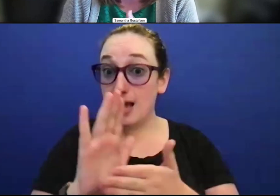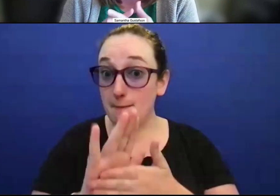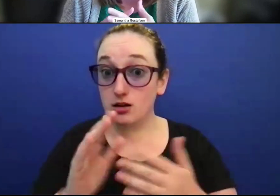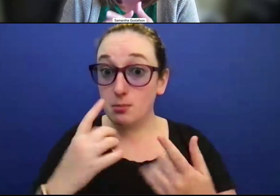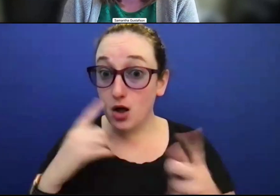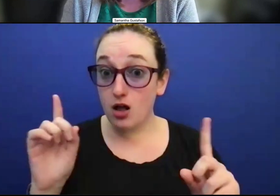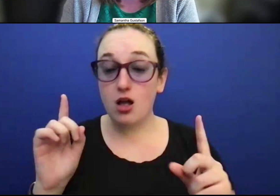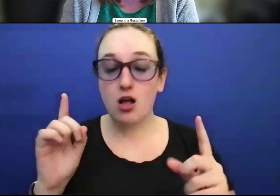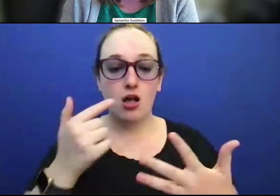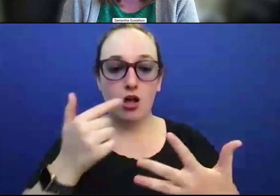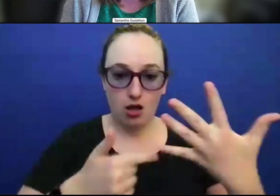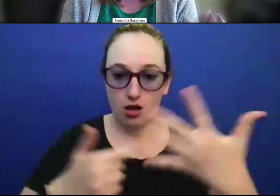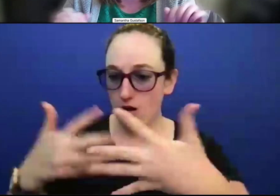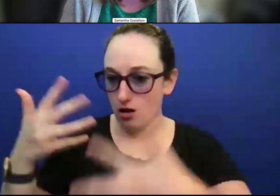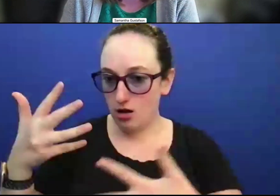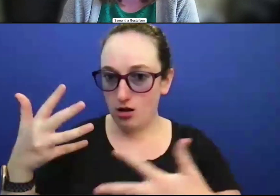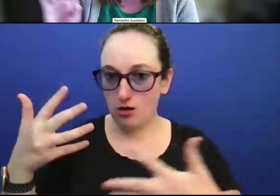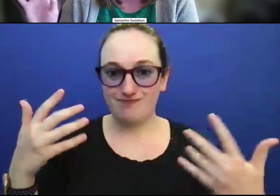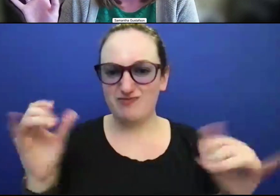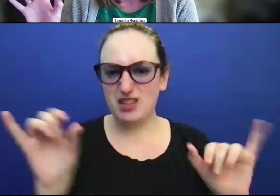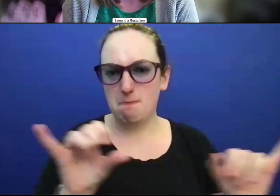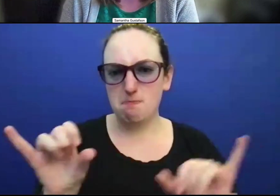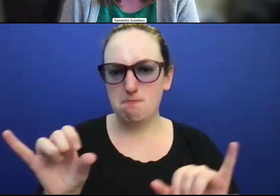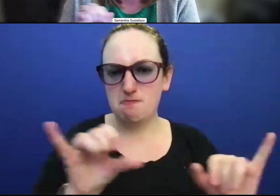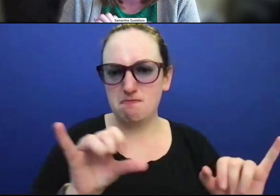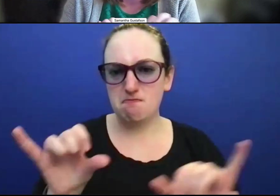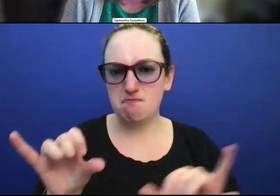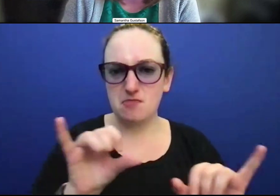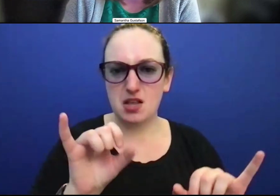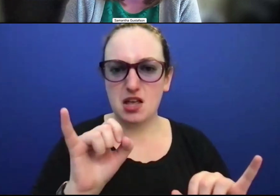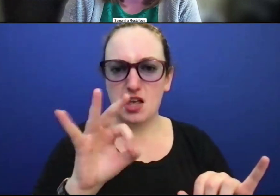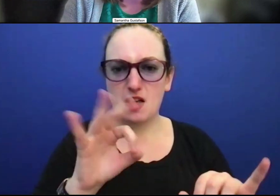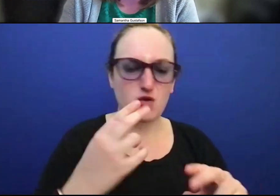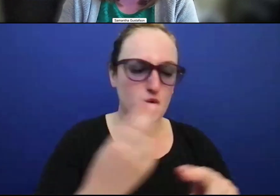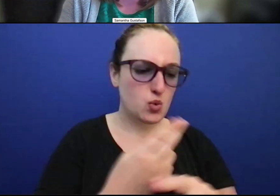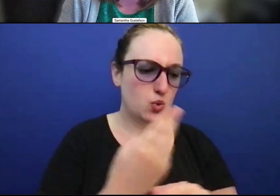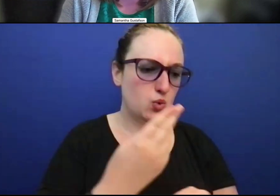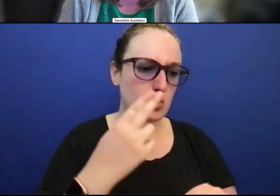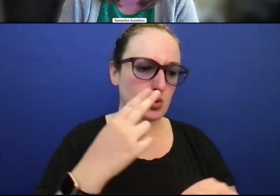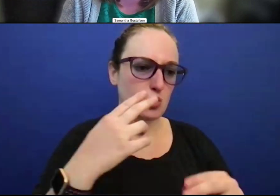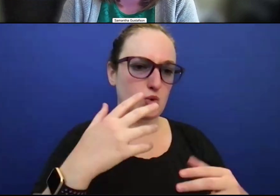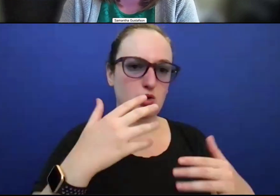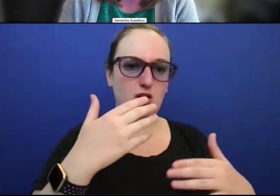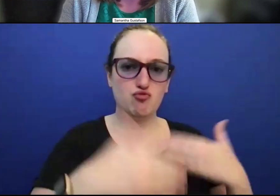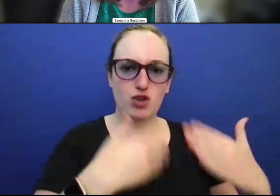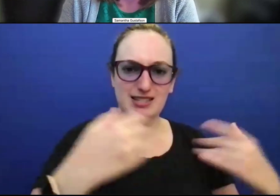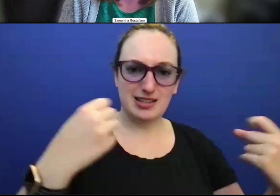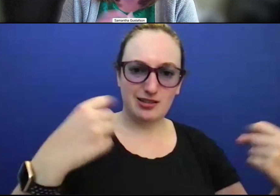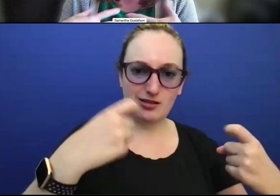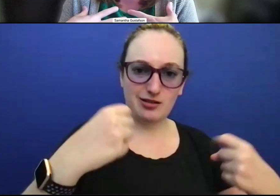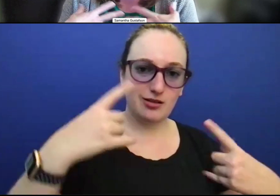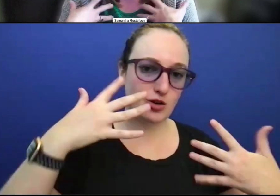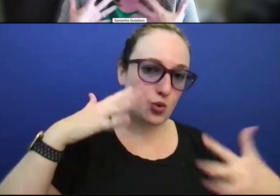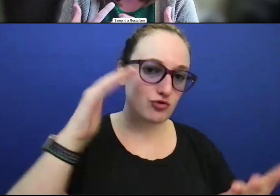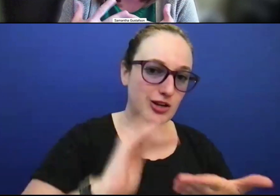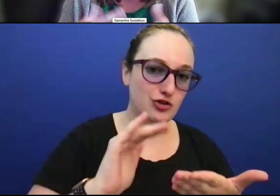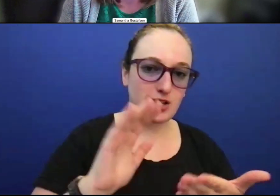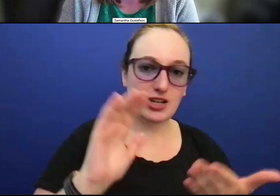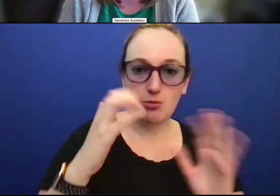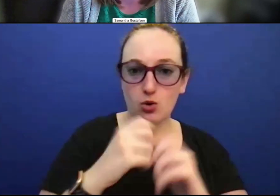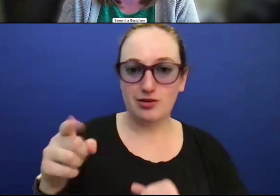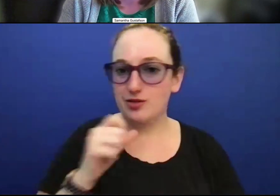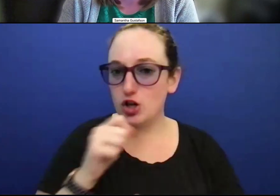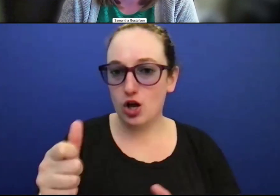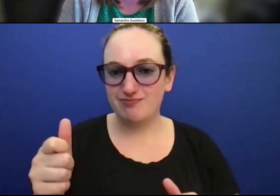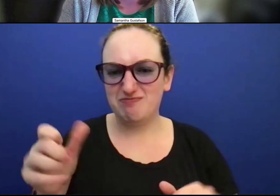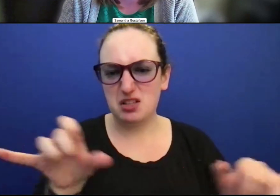they found absolutely no difference between using that processing and not using that processing. So I always recommend